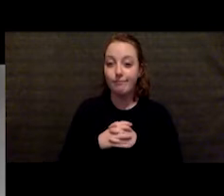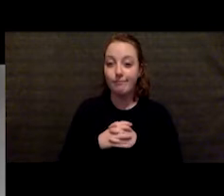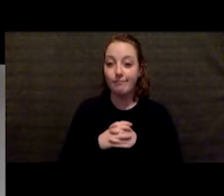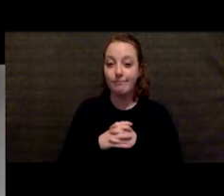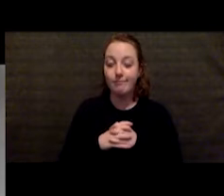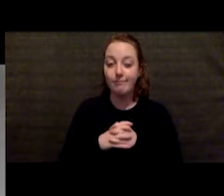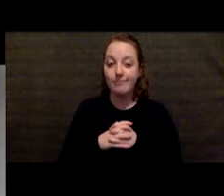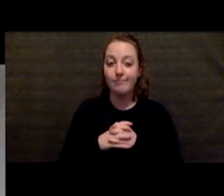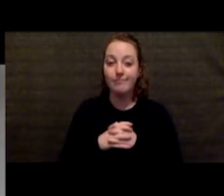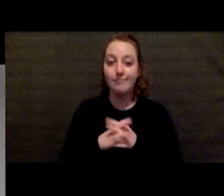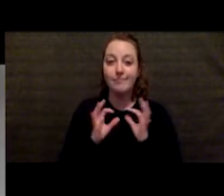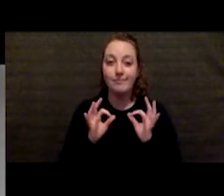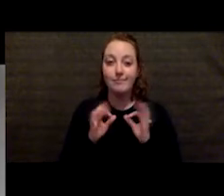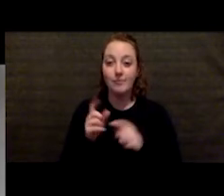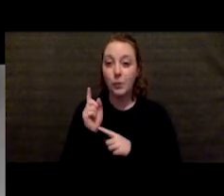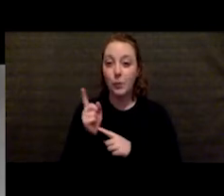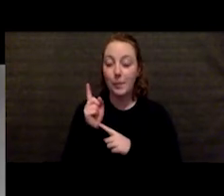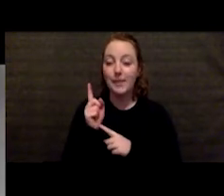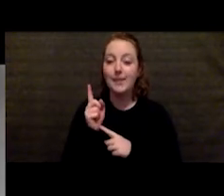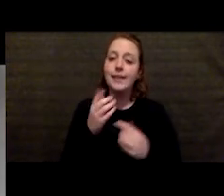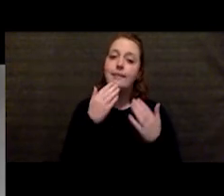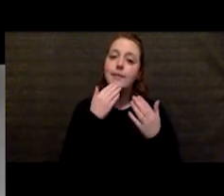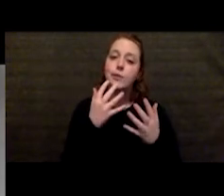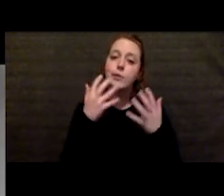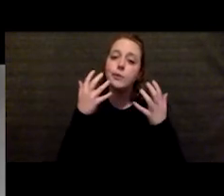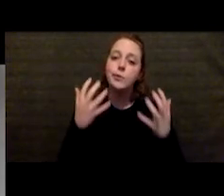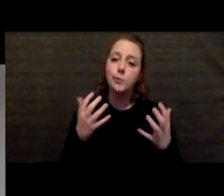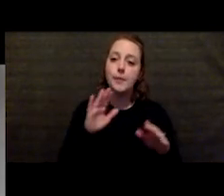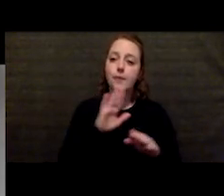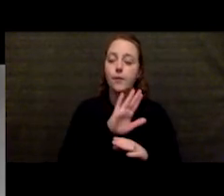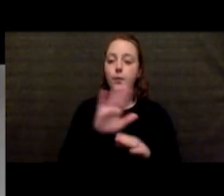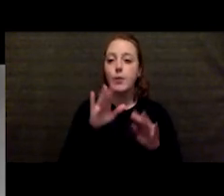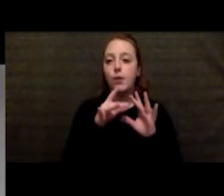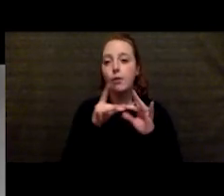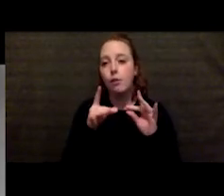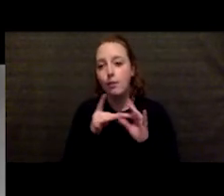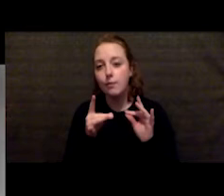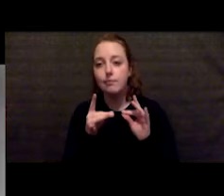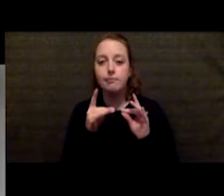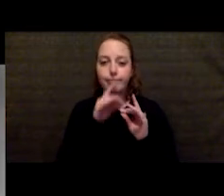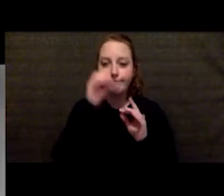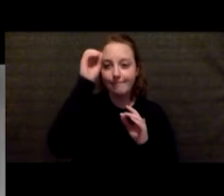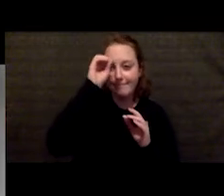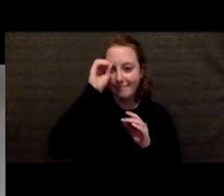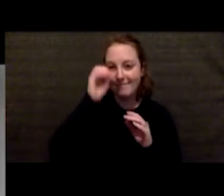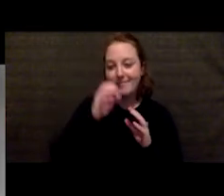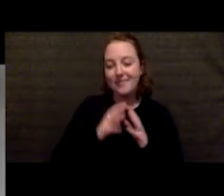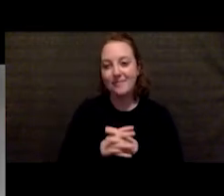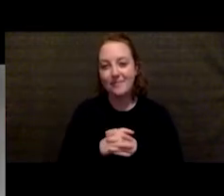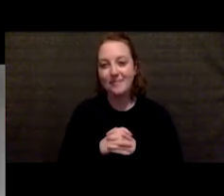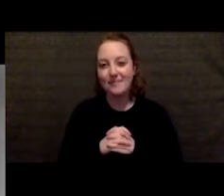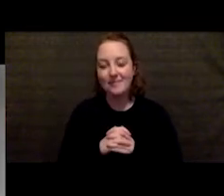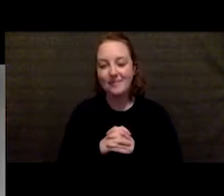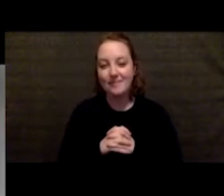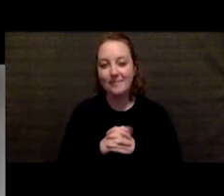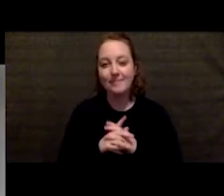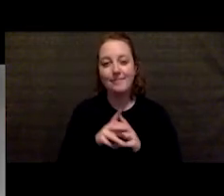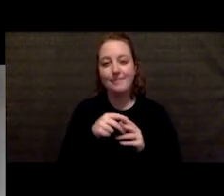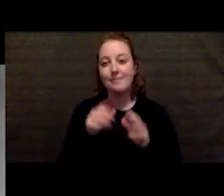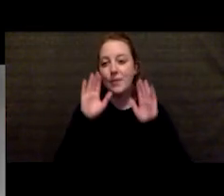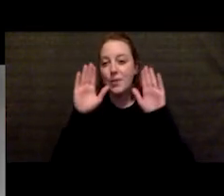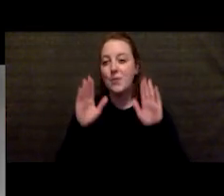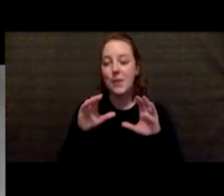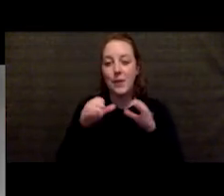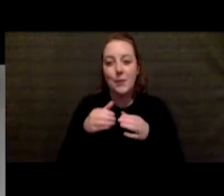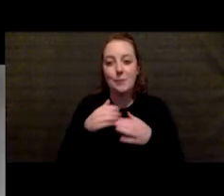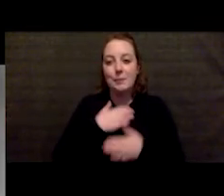Yep, looks like we got a minute. Thank you so much for all your comments and your input. You guys are a great group.